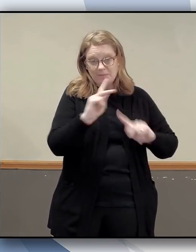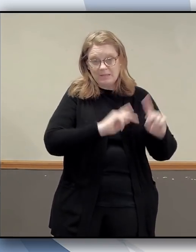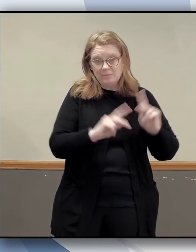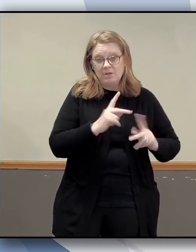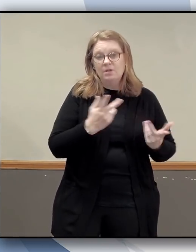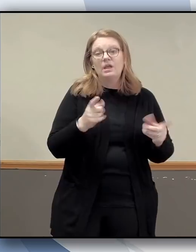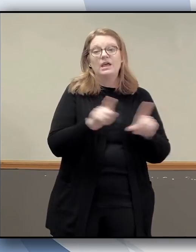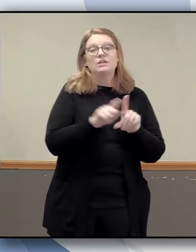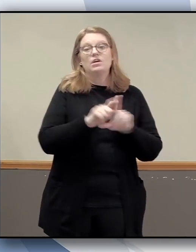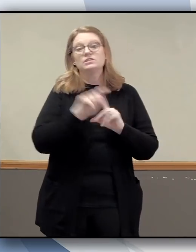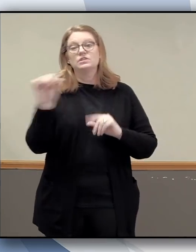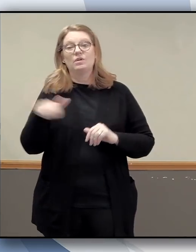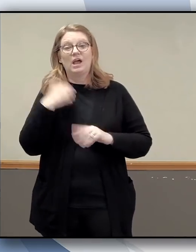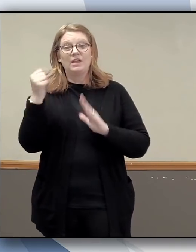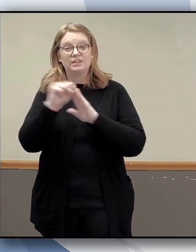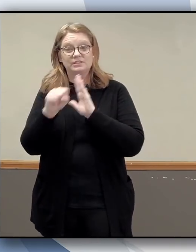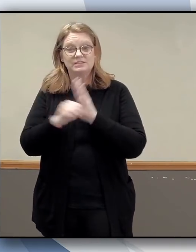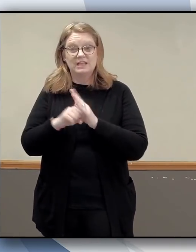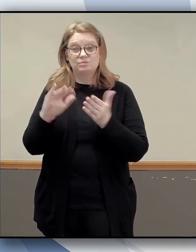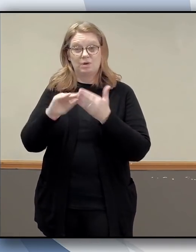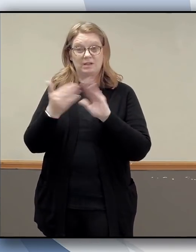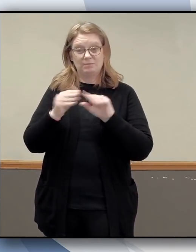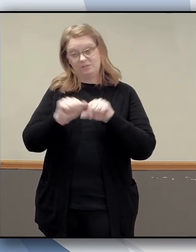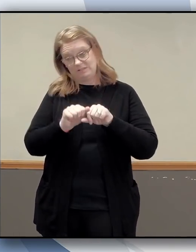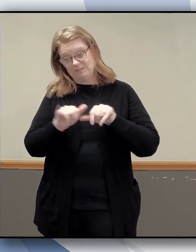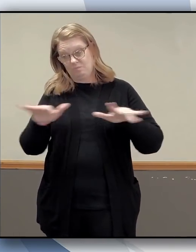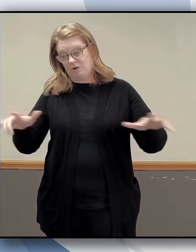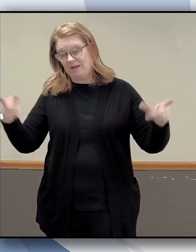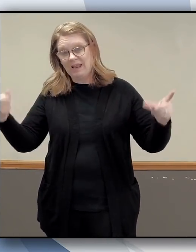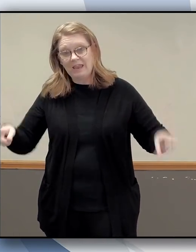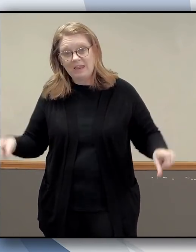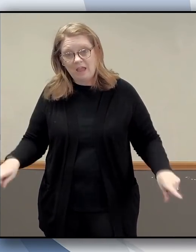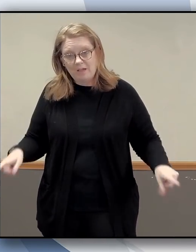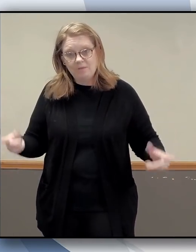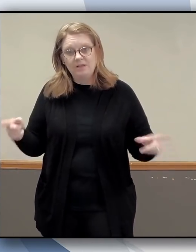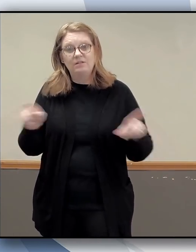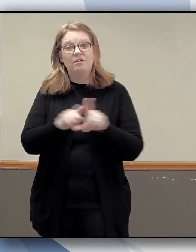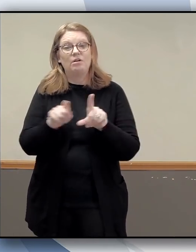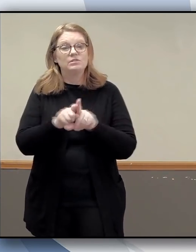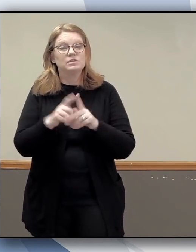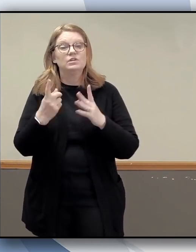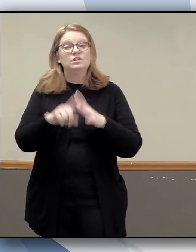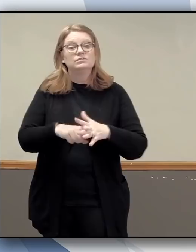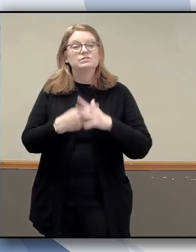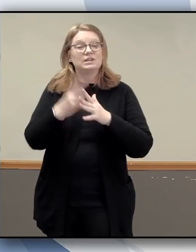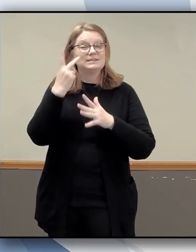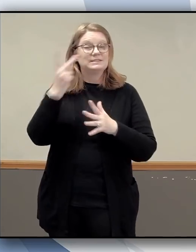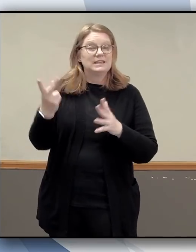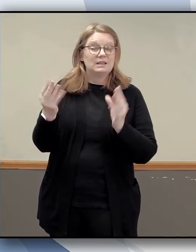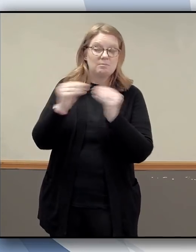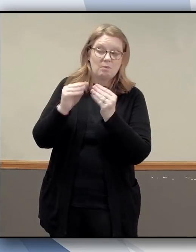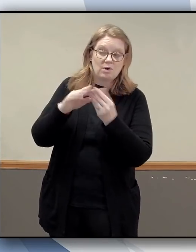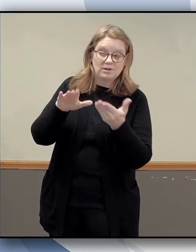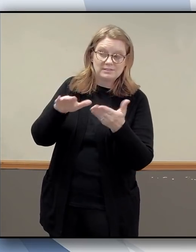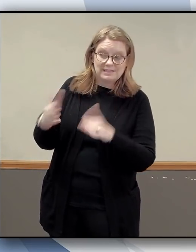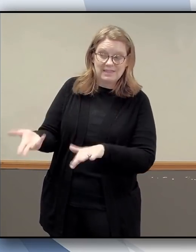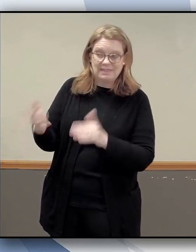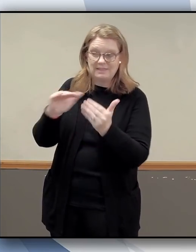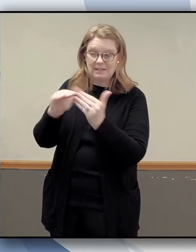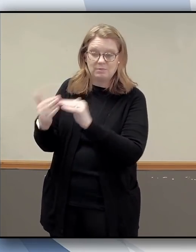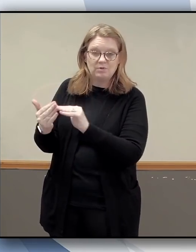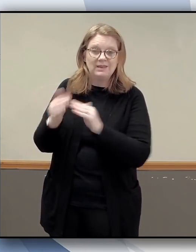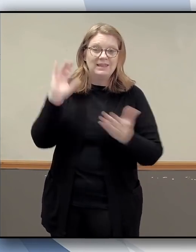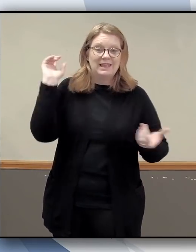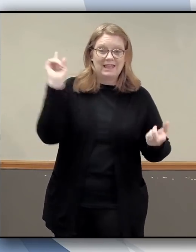where community spread began to occur, then that's when you started seeing more death in the community and less death in long-term care.